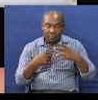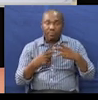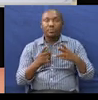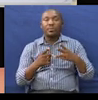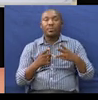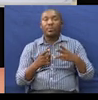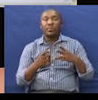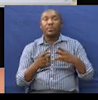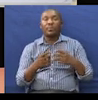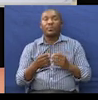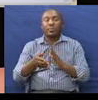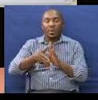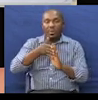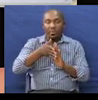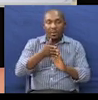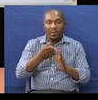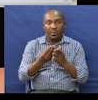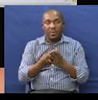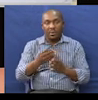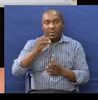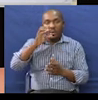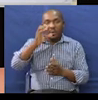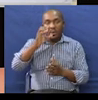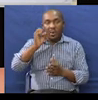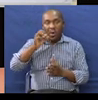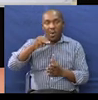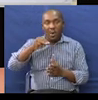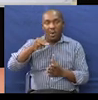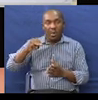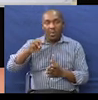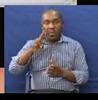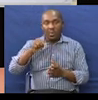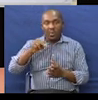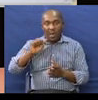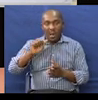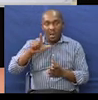We begin with communalism. Okay, communalism